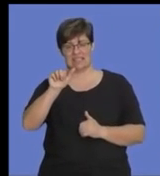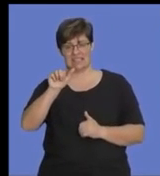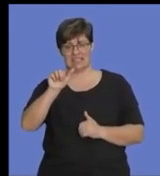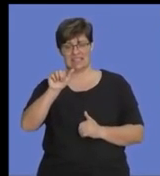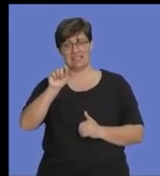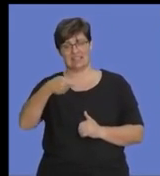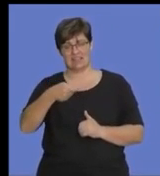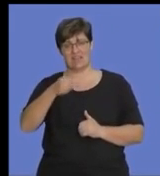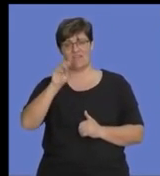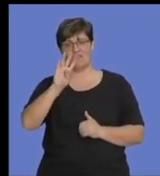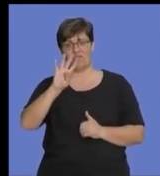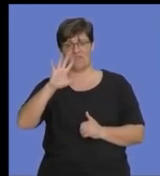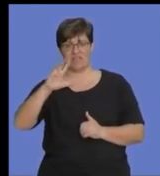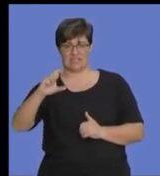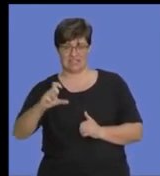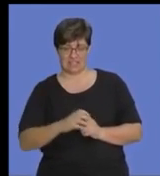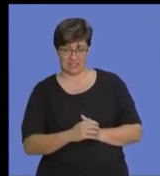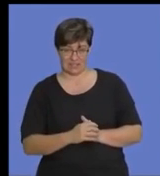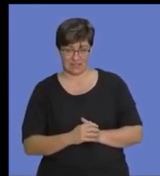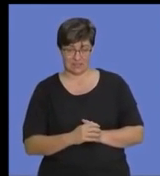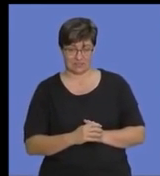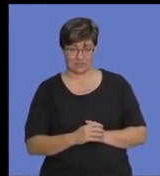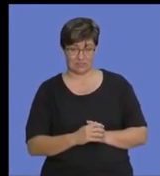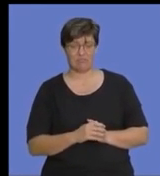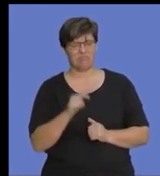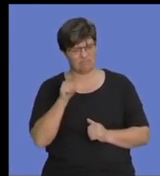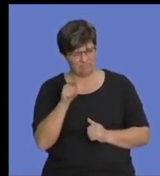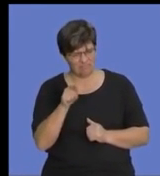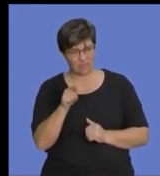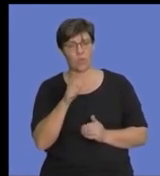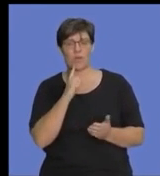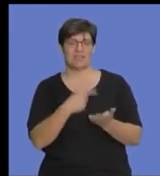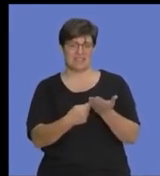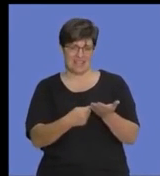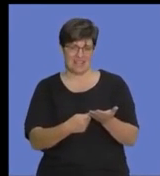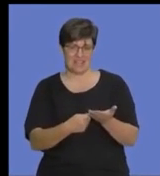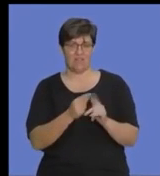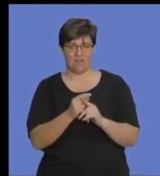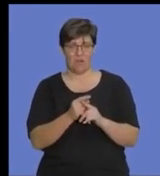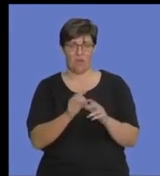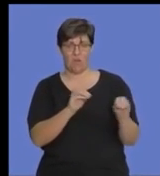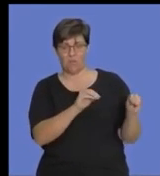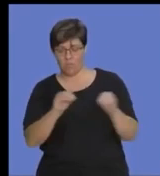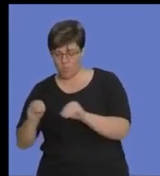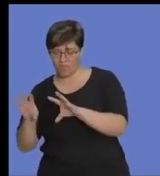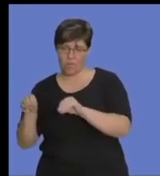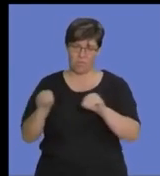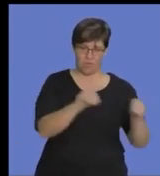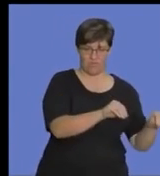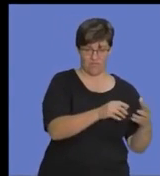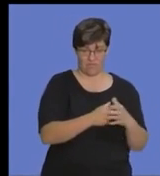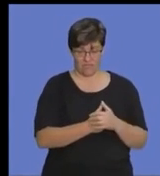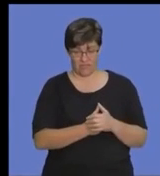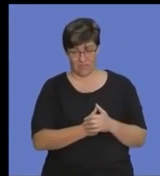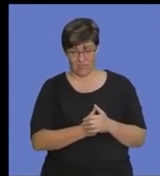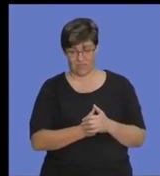826 rands and 45 cents. So that's what we are talking about when we are talking about moving